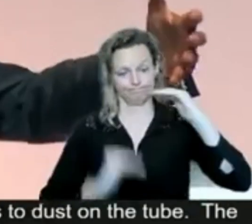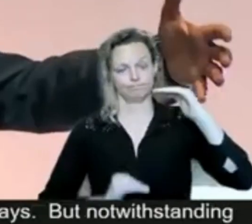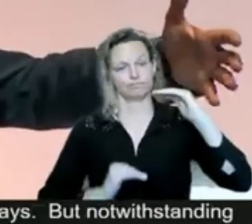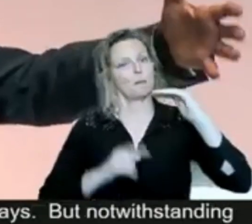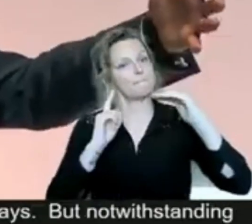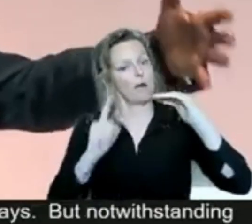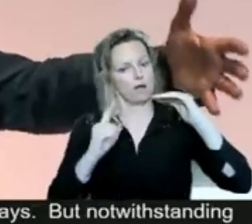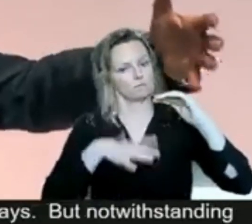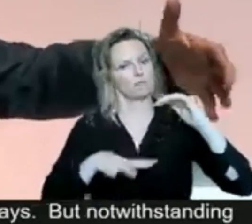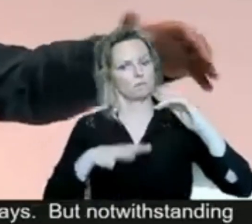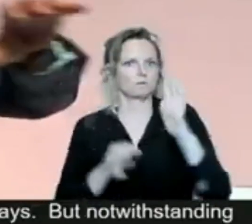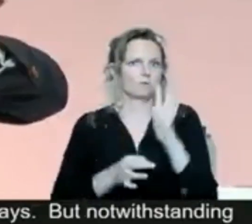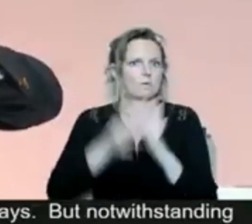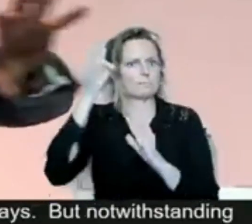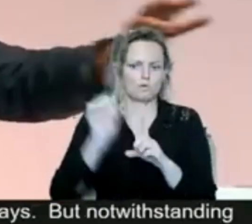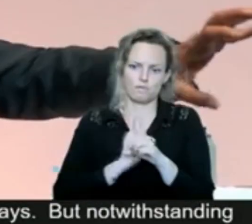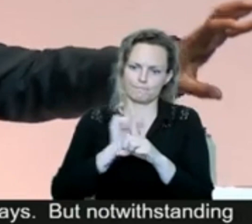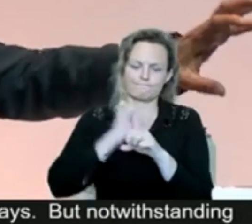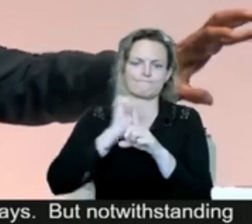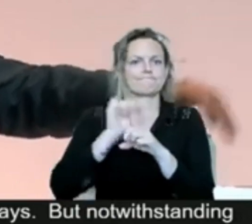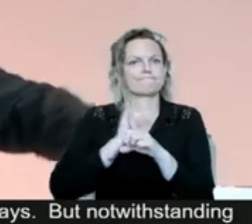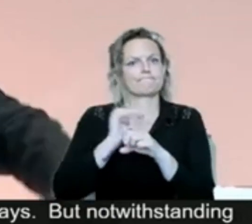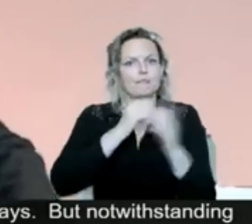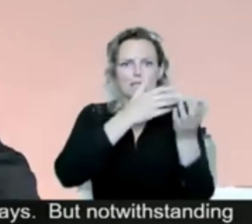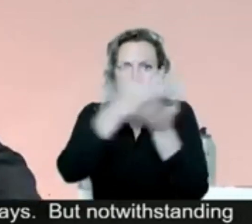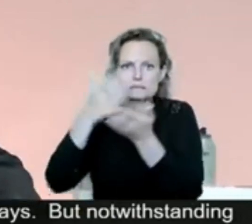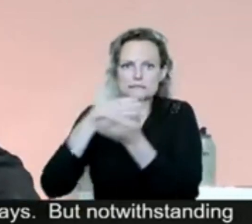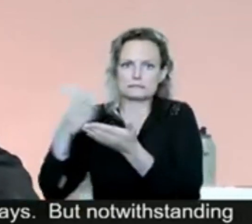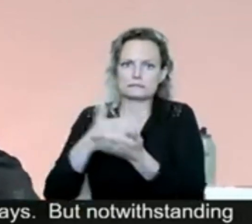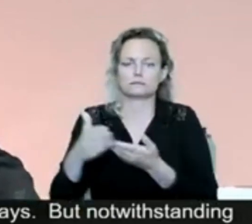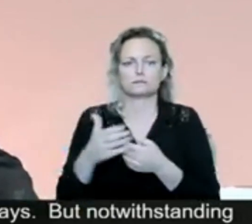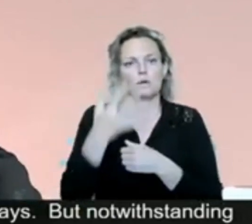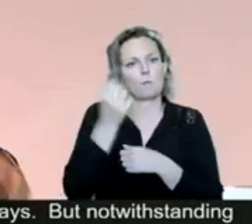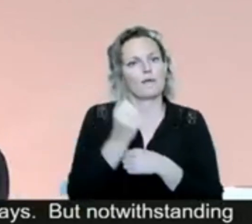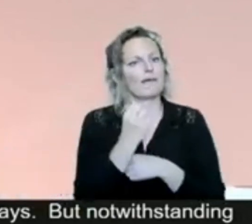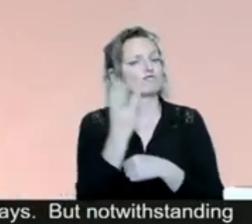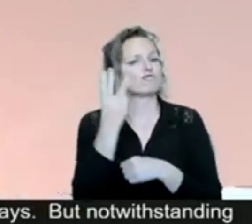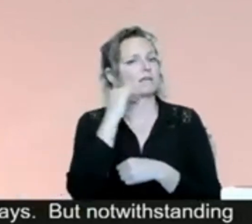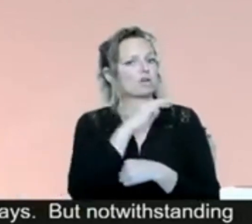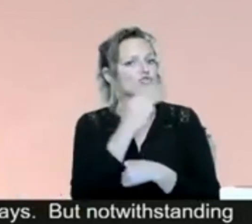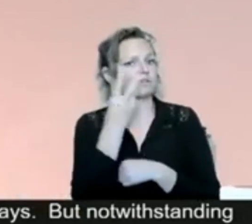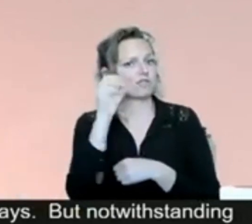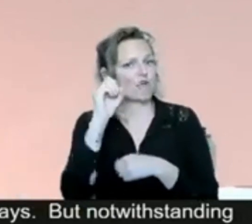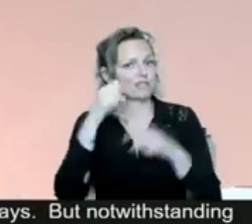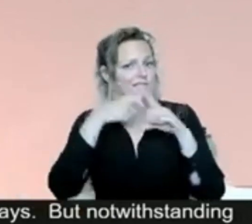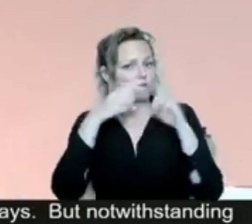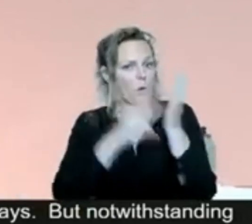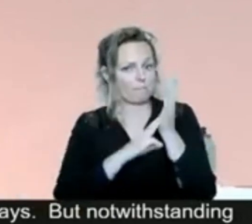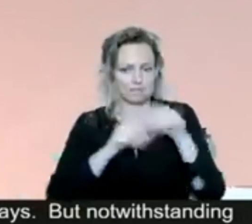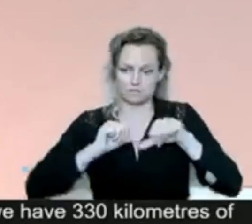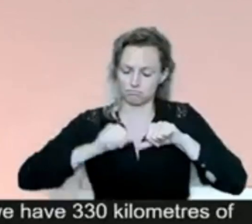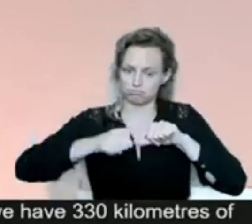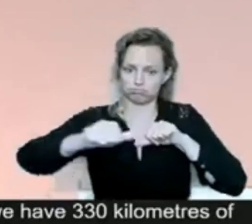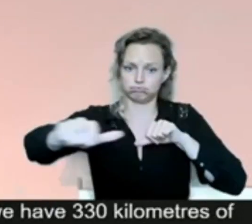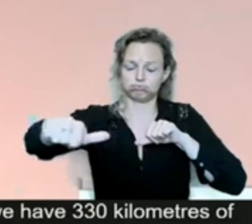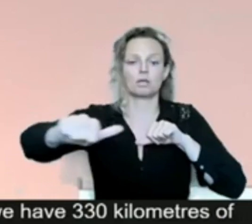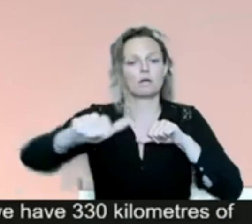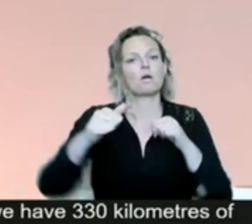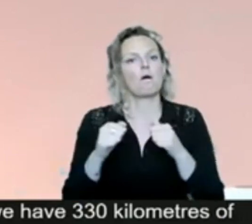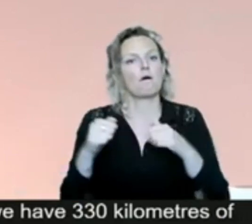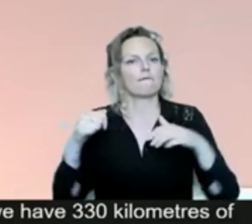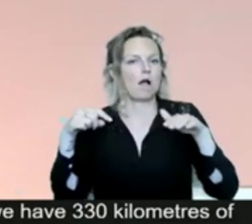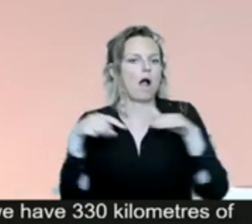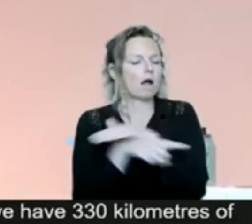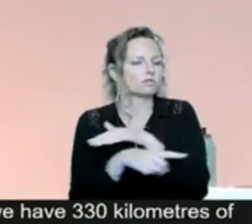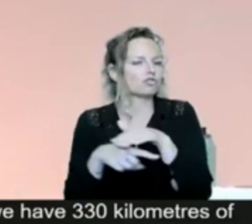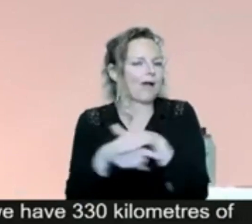so on the tube, we've got 330 kilometres of underground tunnel. Each year, we deep clean 130 kilometres every year, but we